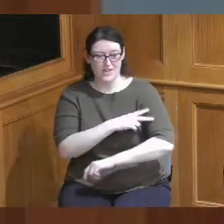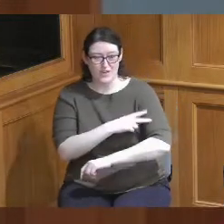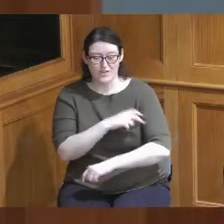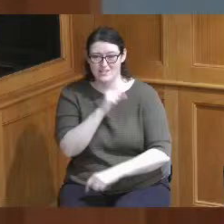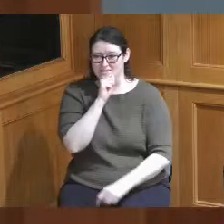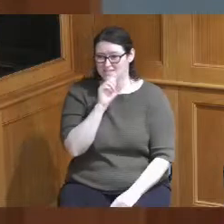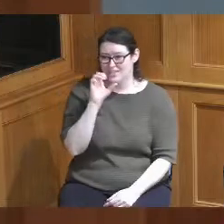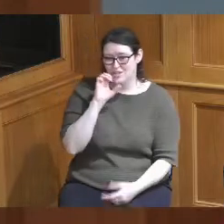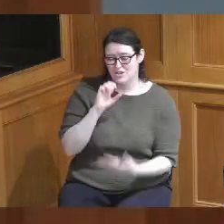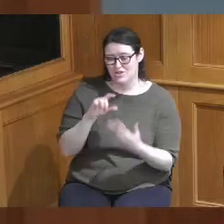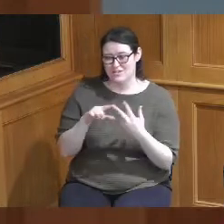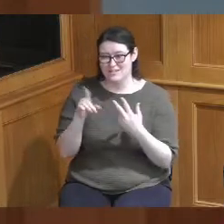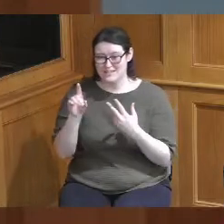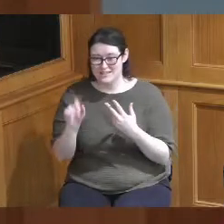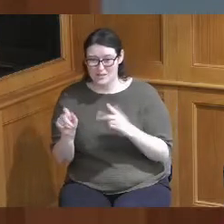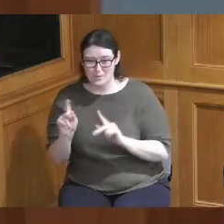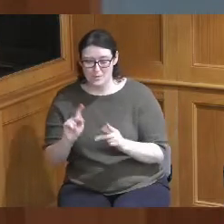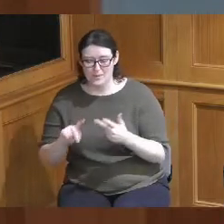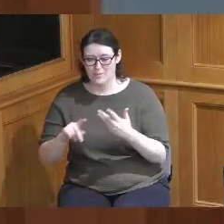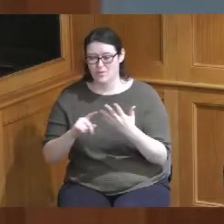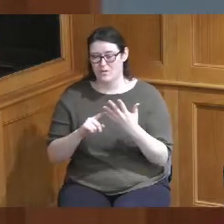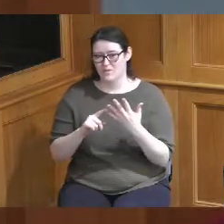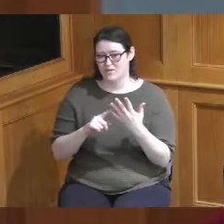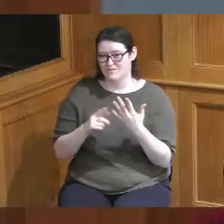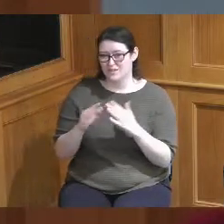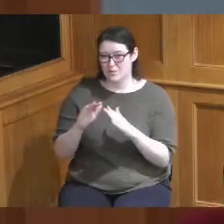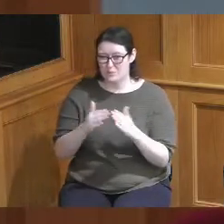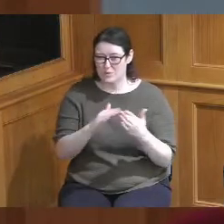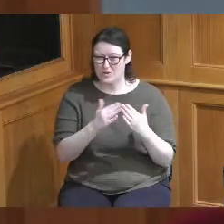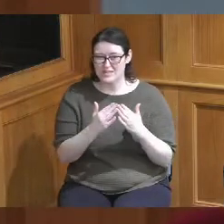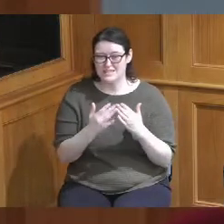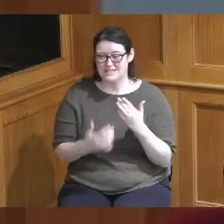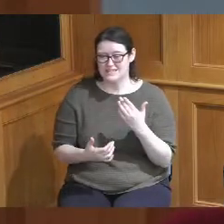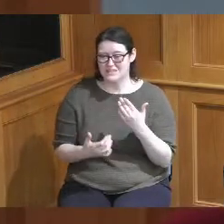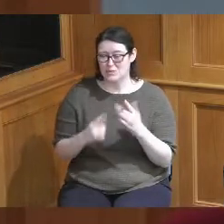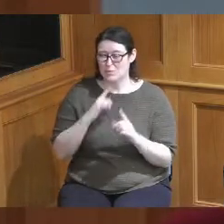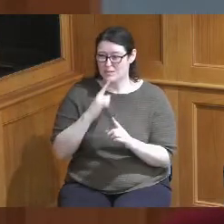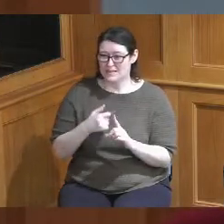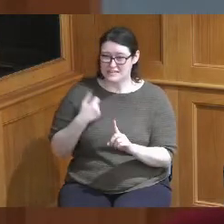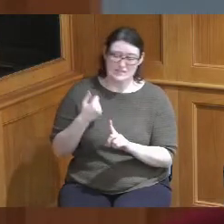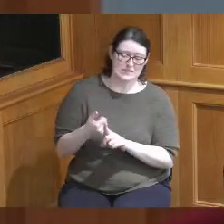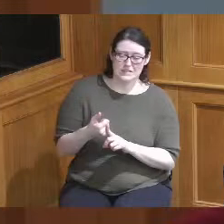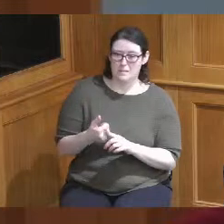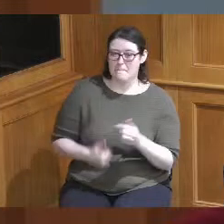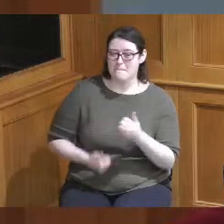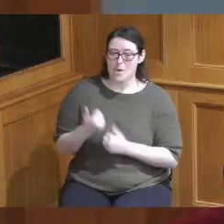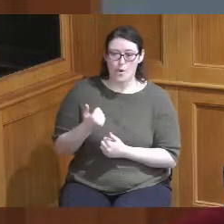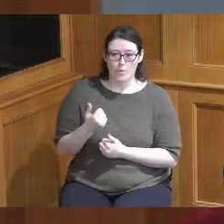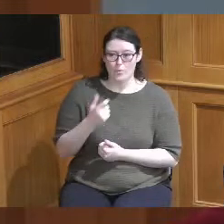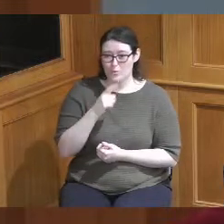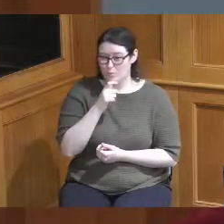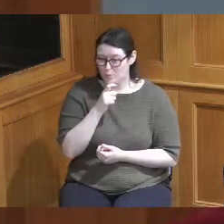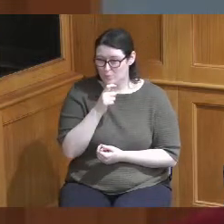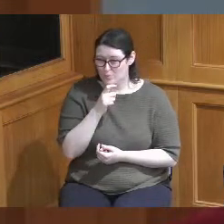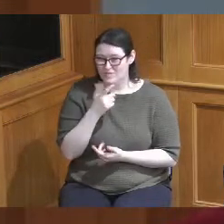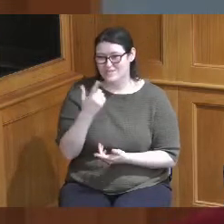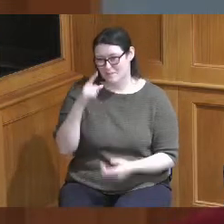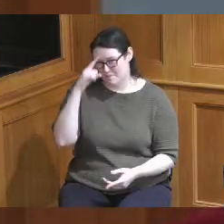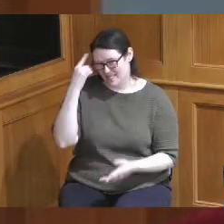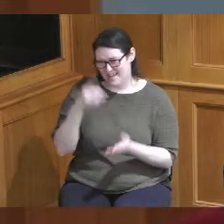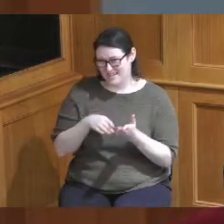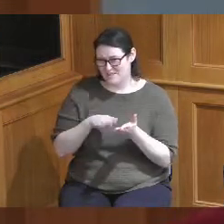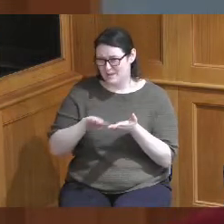seniors, folks with disabilities, and with communities that were most hard hit by the property tax valuation in some of our Black